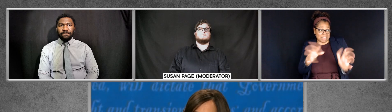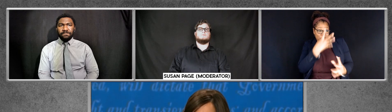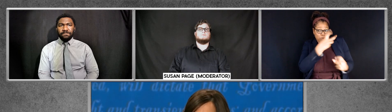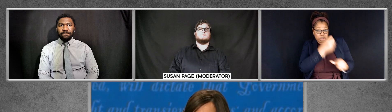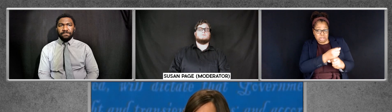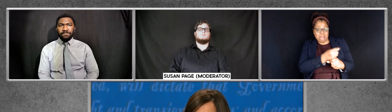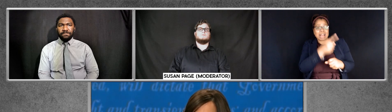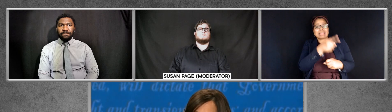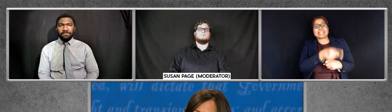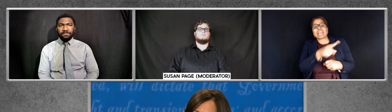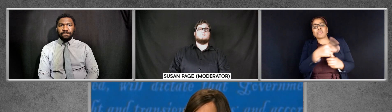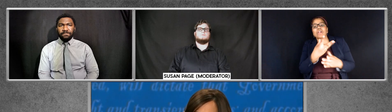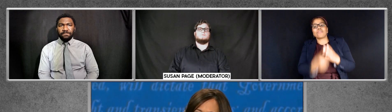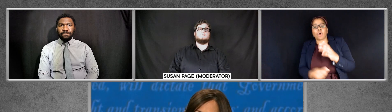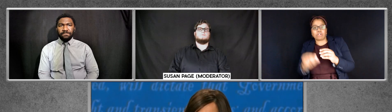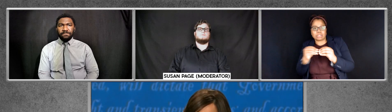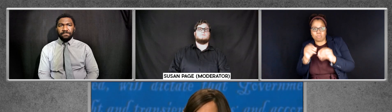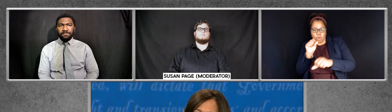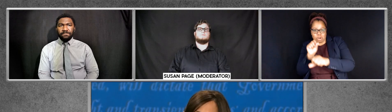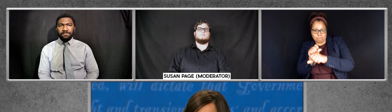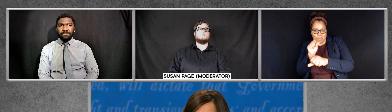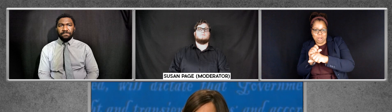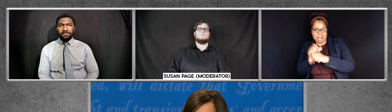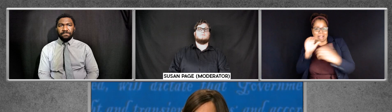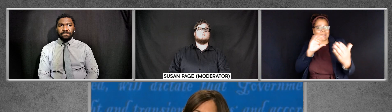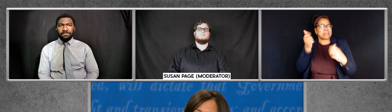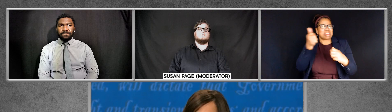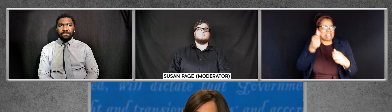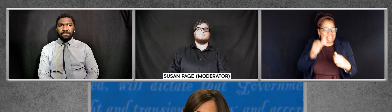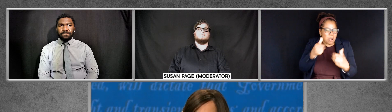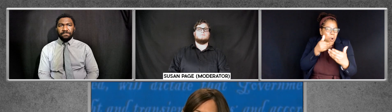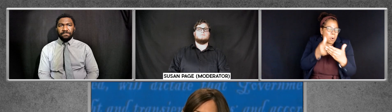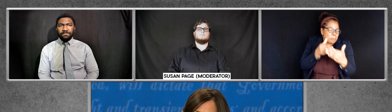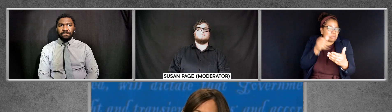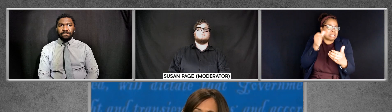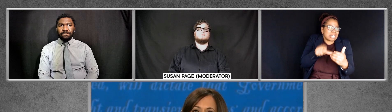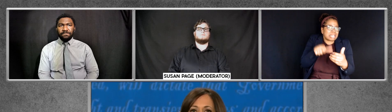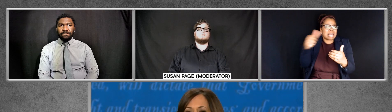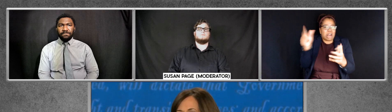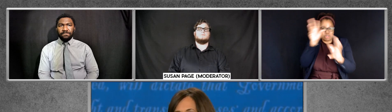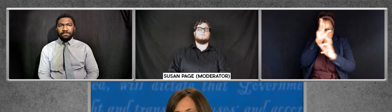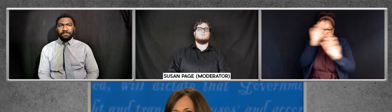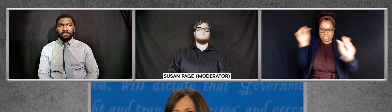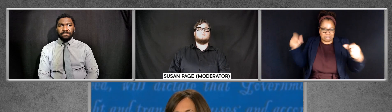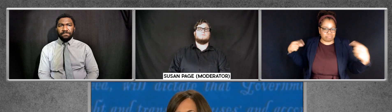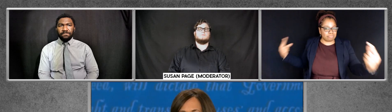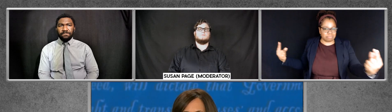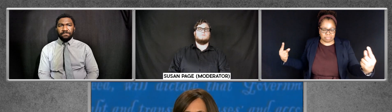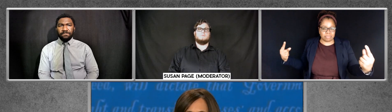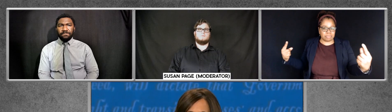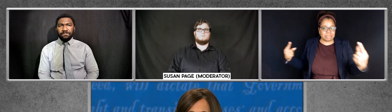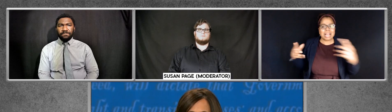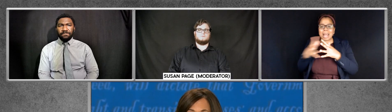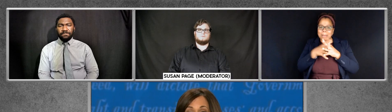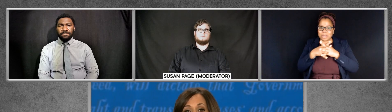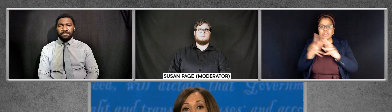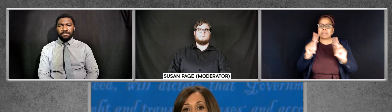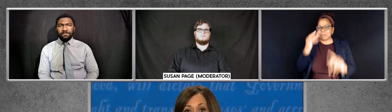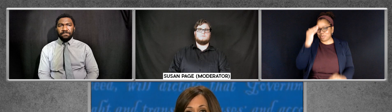lost more jobs than almost any other presidential administration. And the American people know what I'm talking